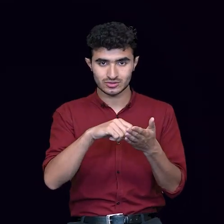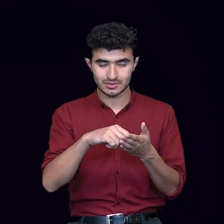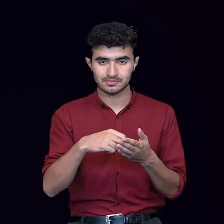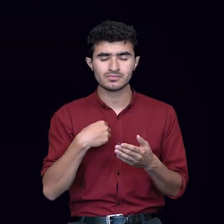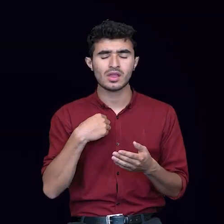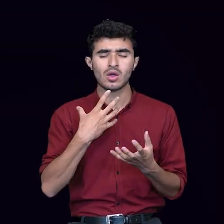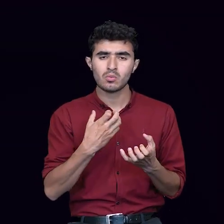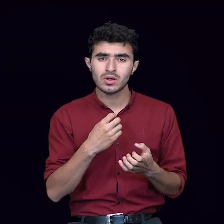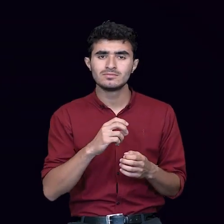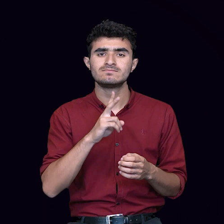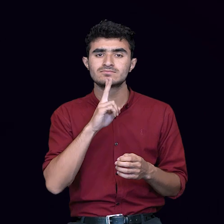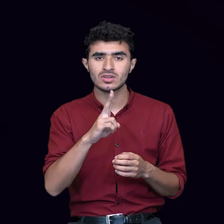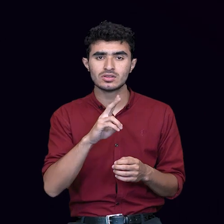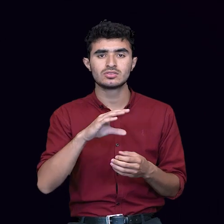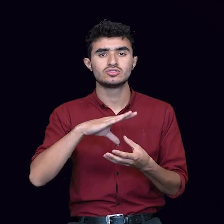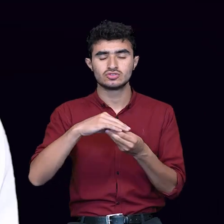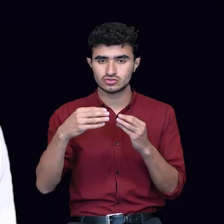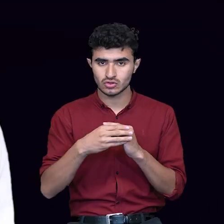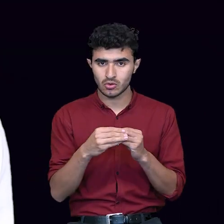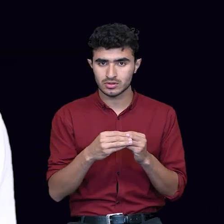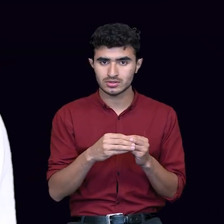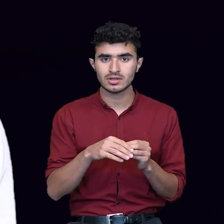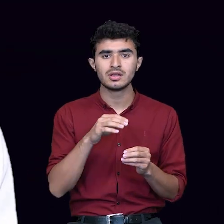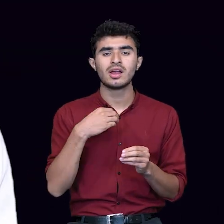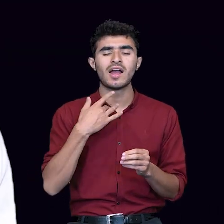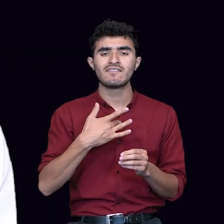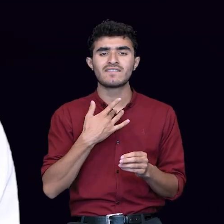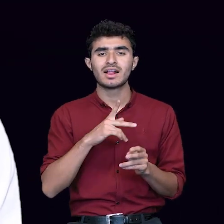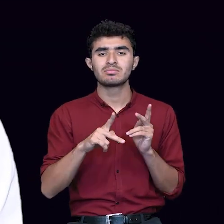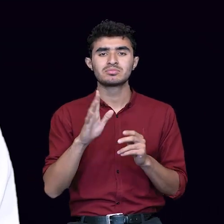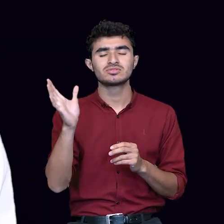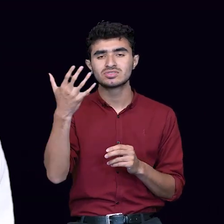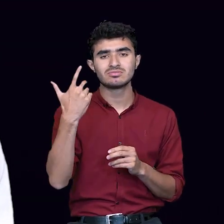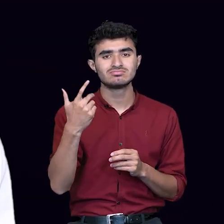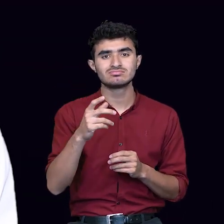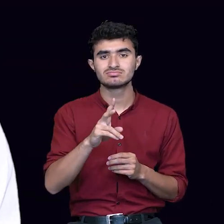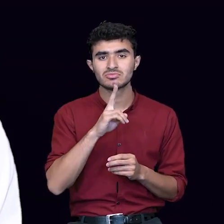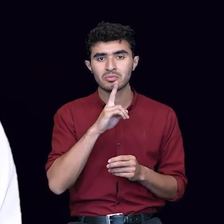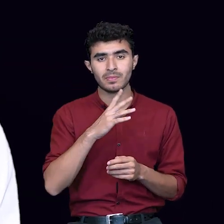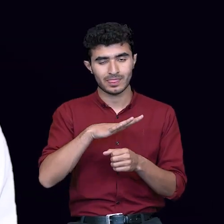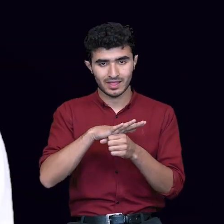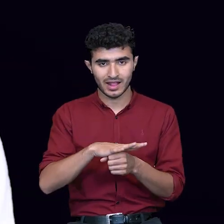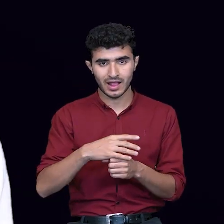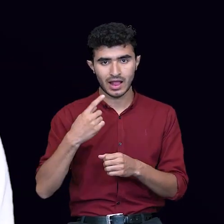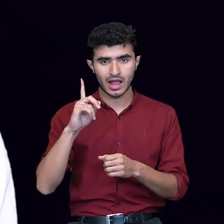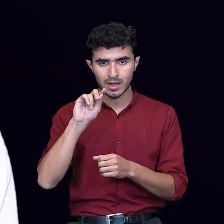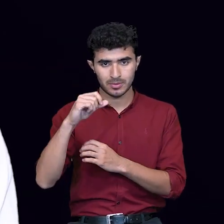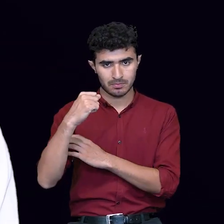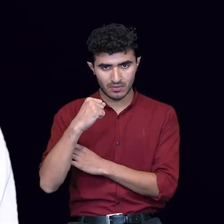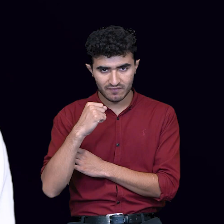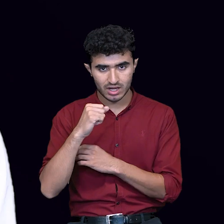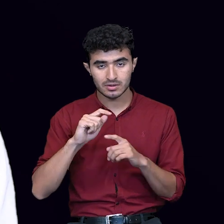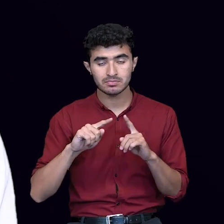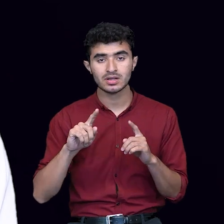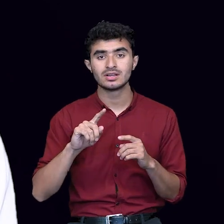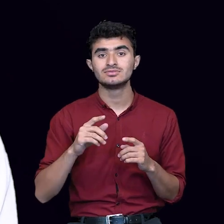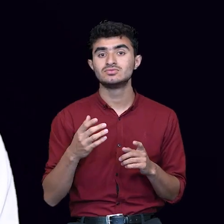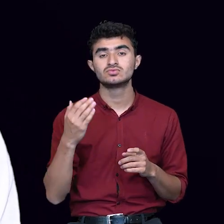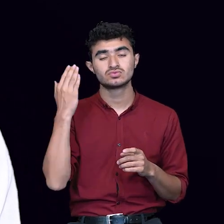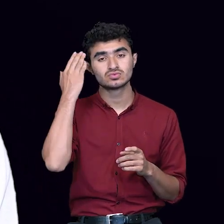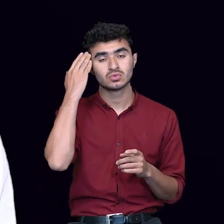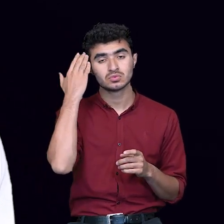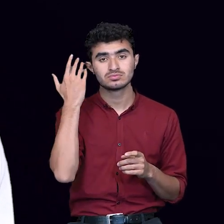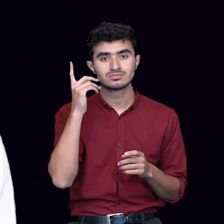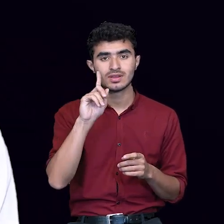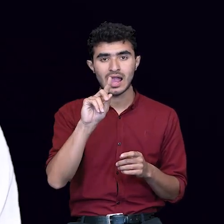skills into screenwriting. So I want to tell stories. I feel like people really underestimate the power and influence that